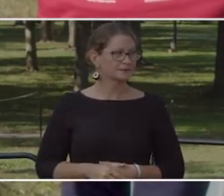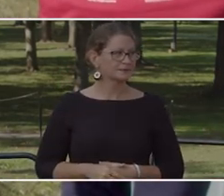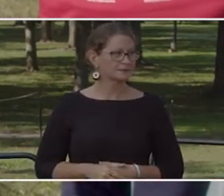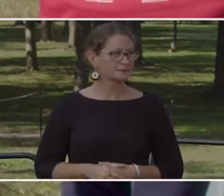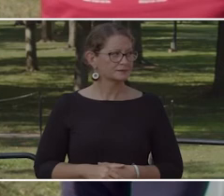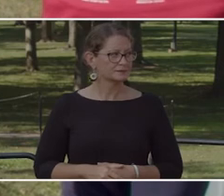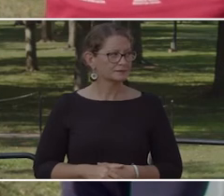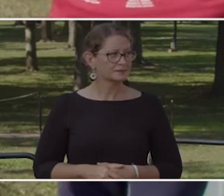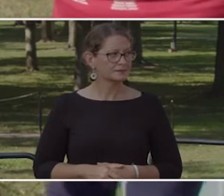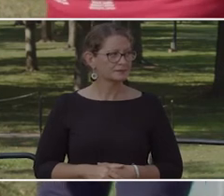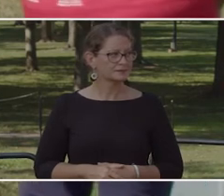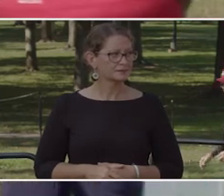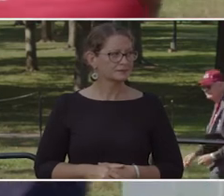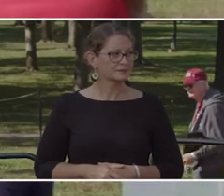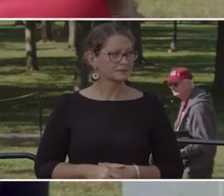Brother.